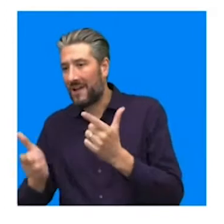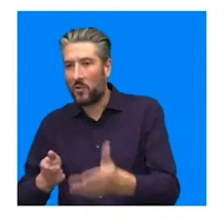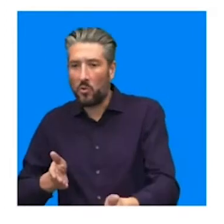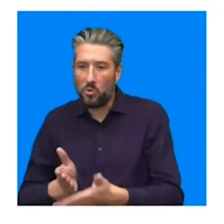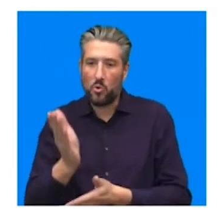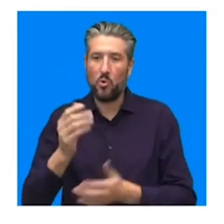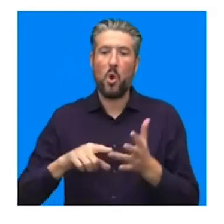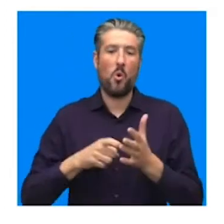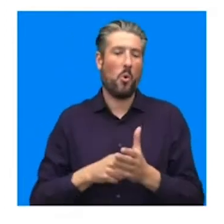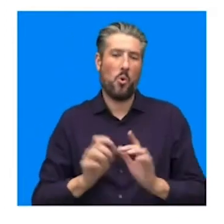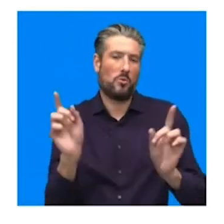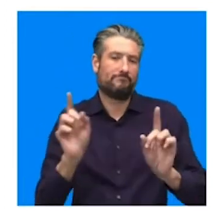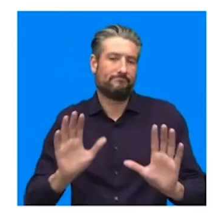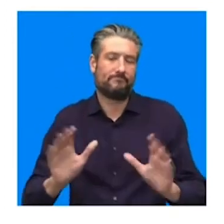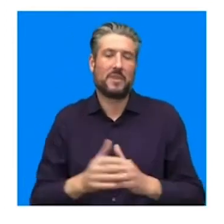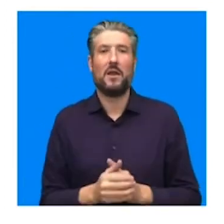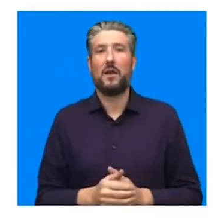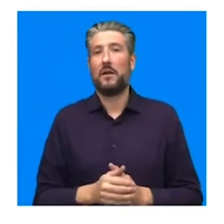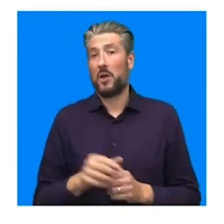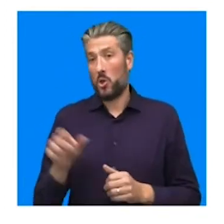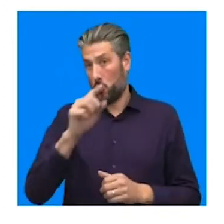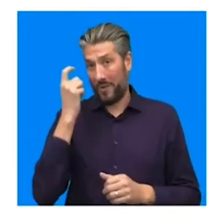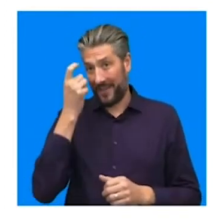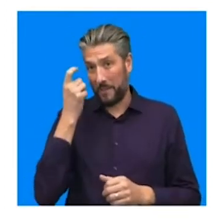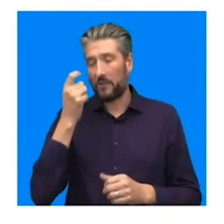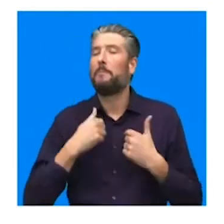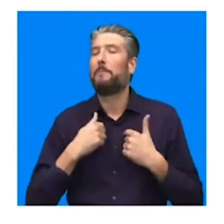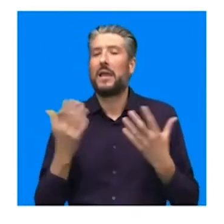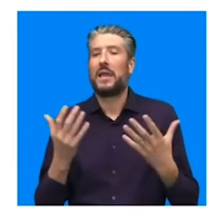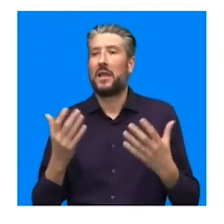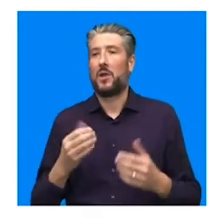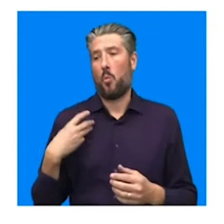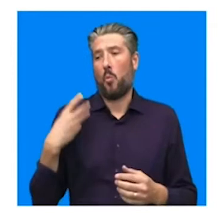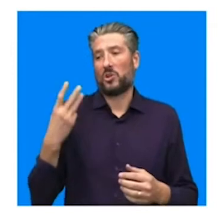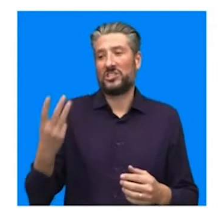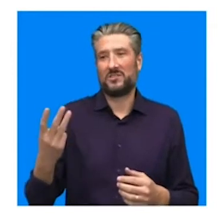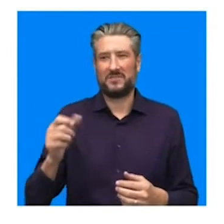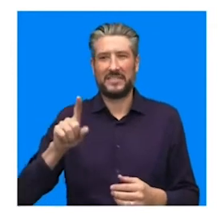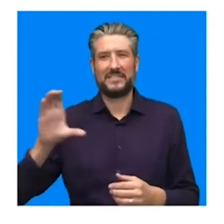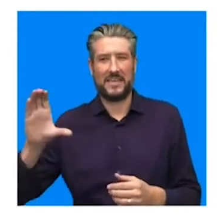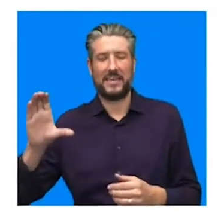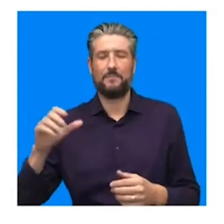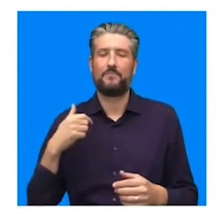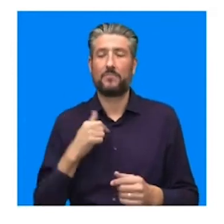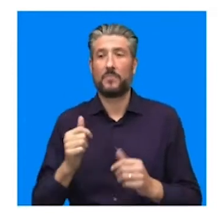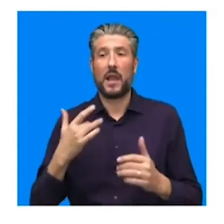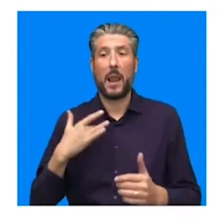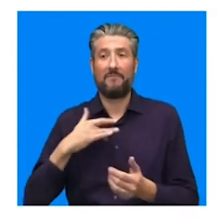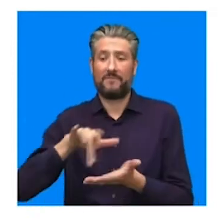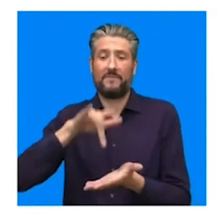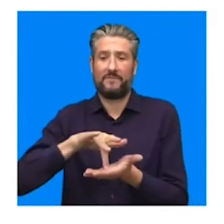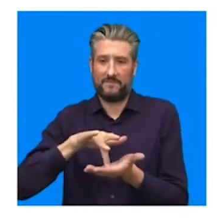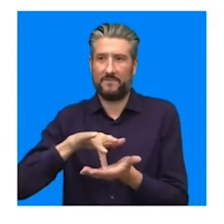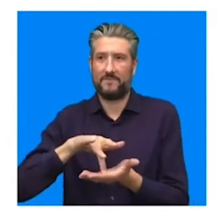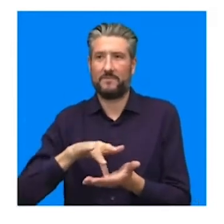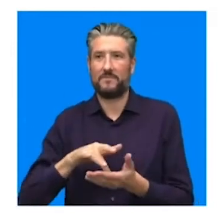you see these deployments. If you think about it, I live in the city of Washington, D.C. I'm right in the center of the city, several